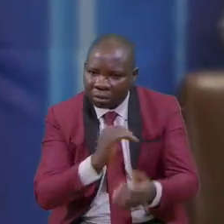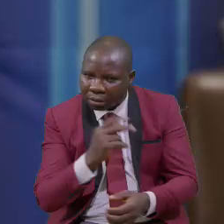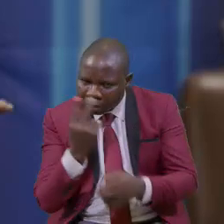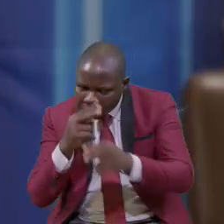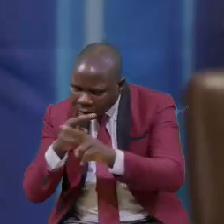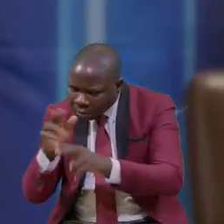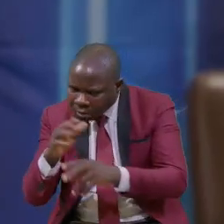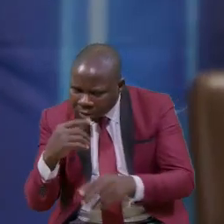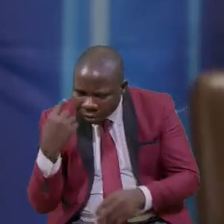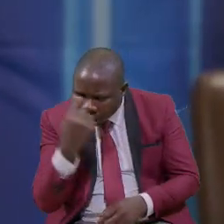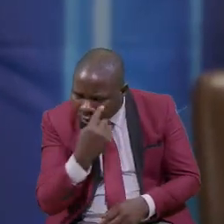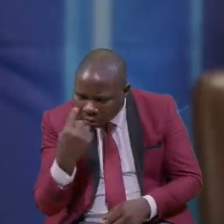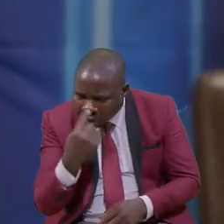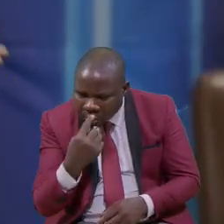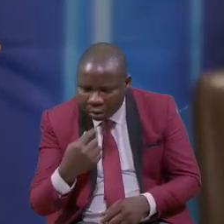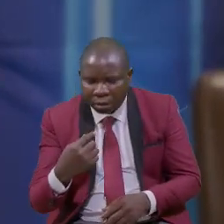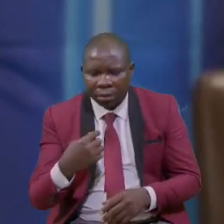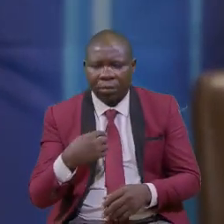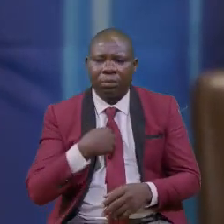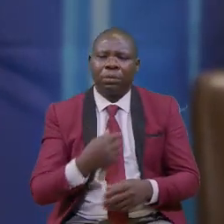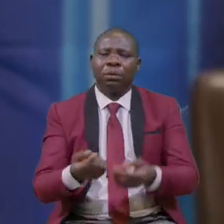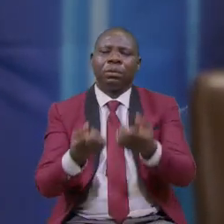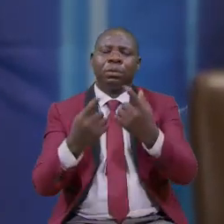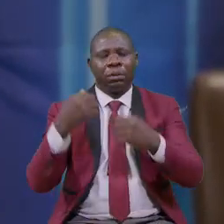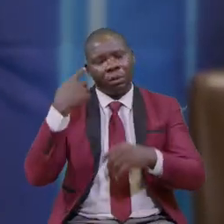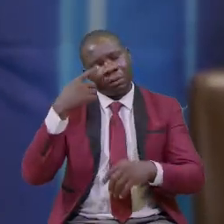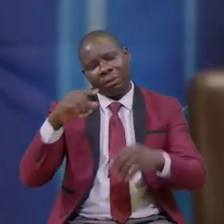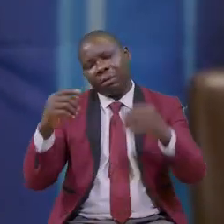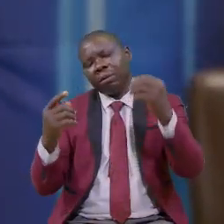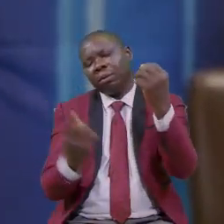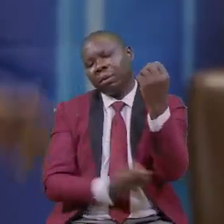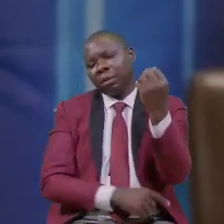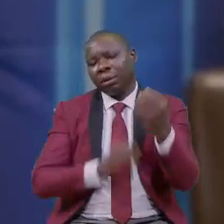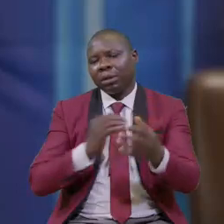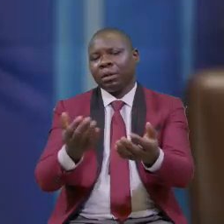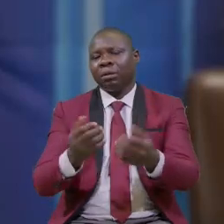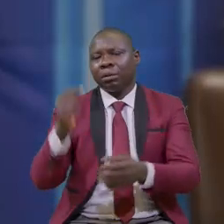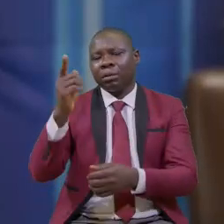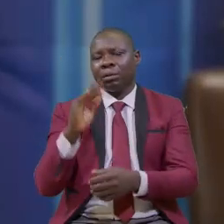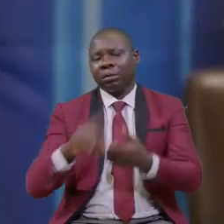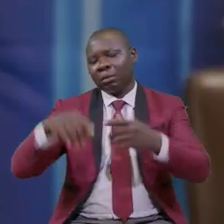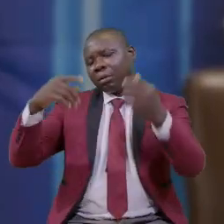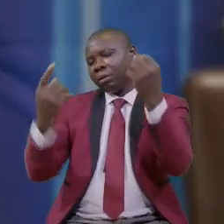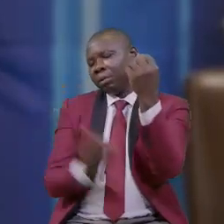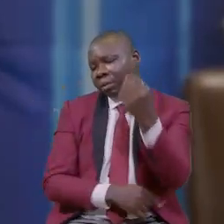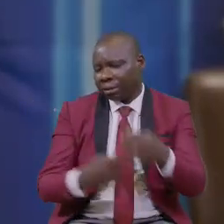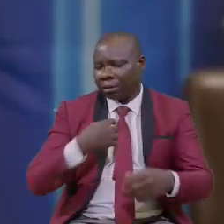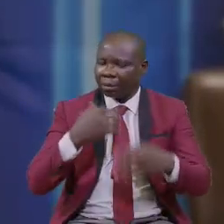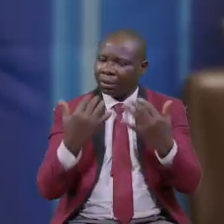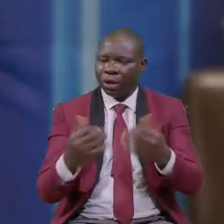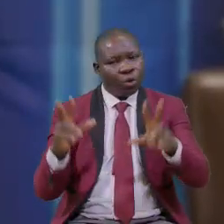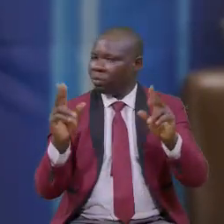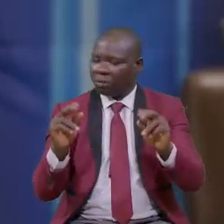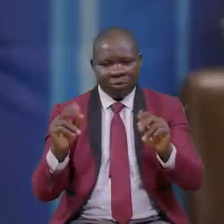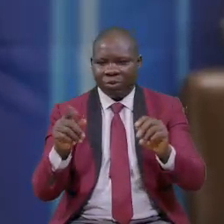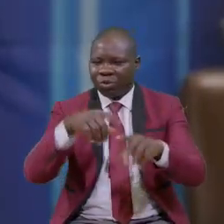for punishment. I want God to punish me now. No, God, you cannot command